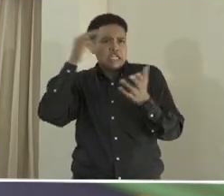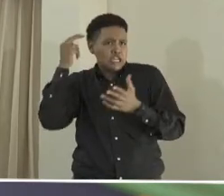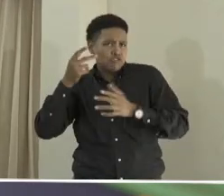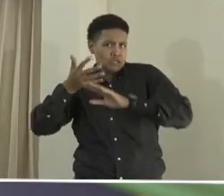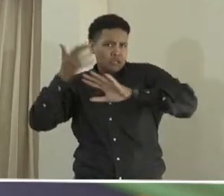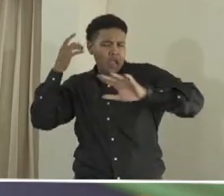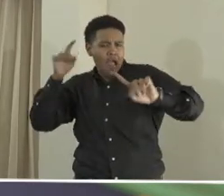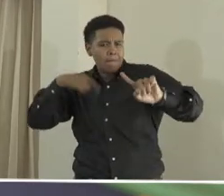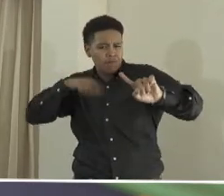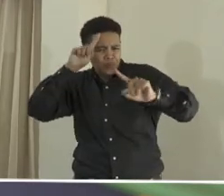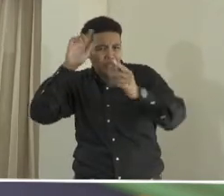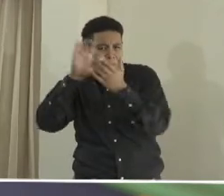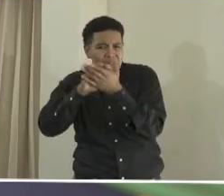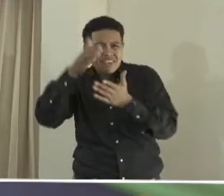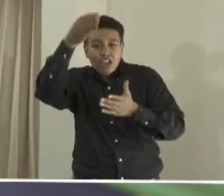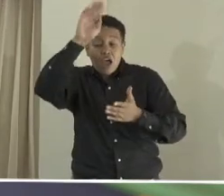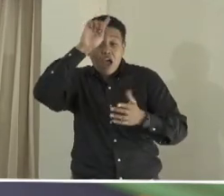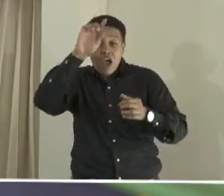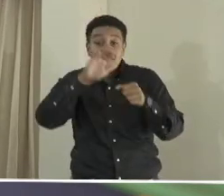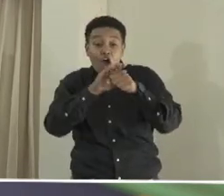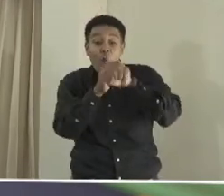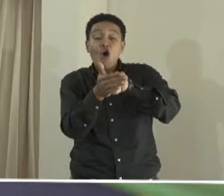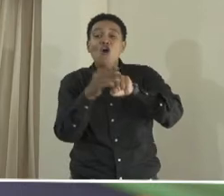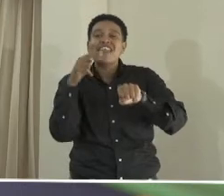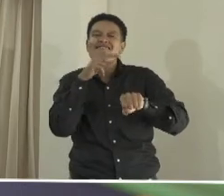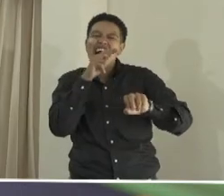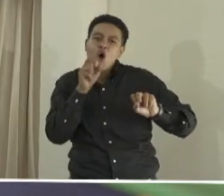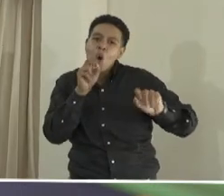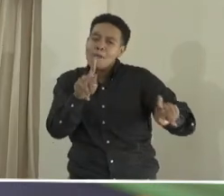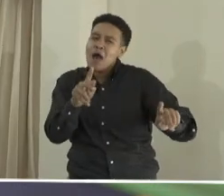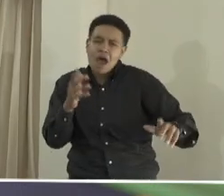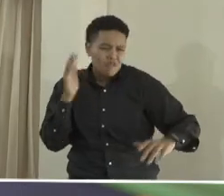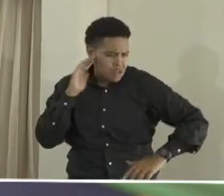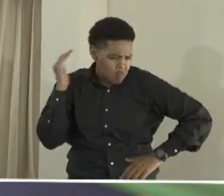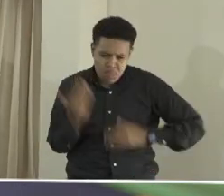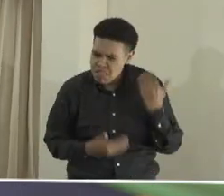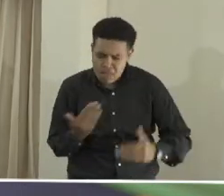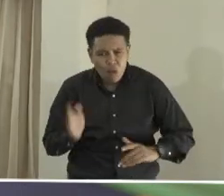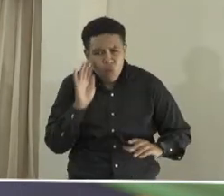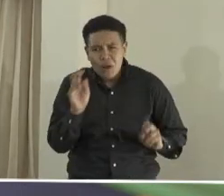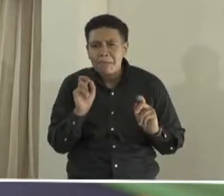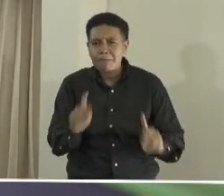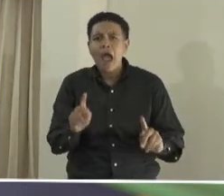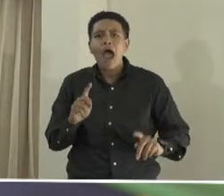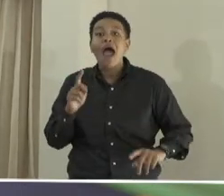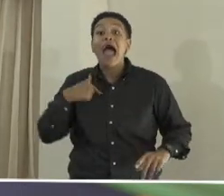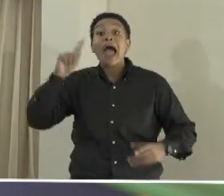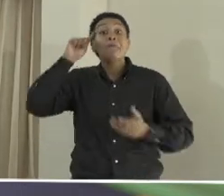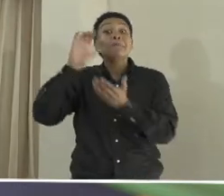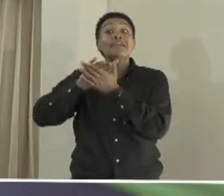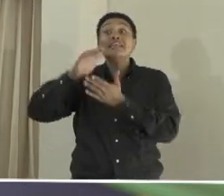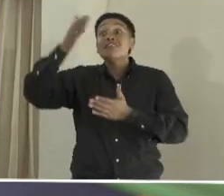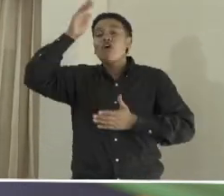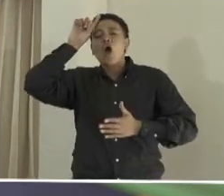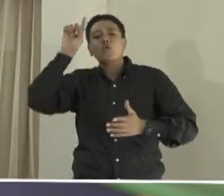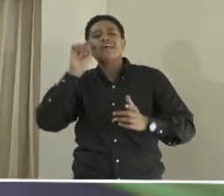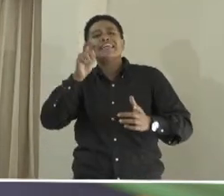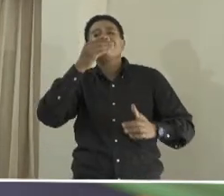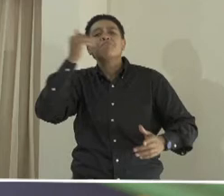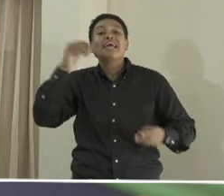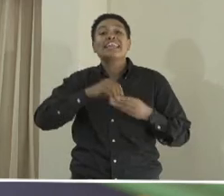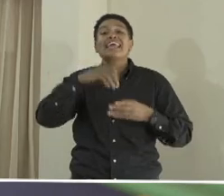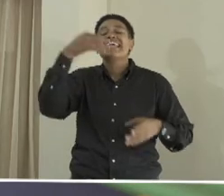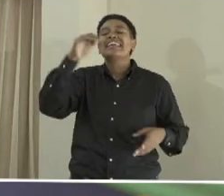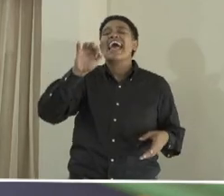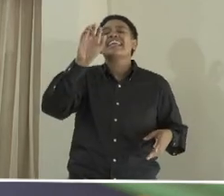God for a coronavirus comeback. I'm believing God that is going to be better. It was in